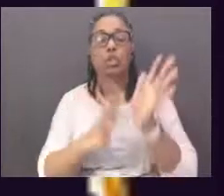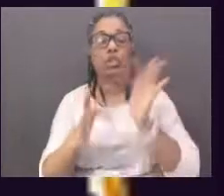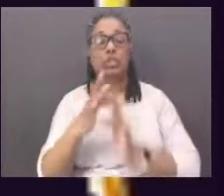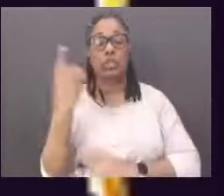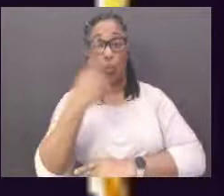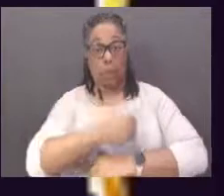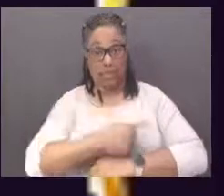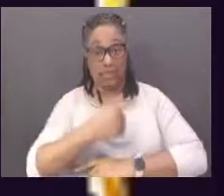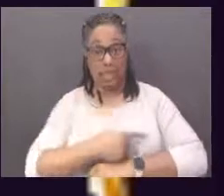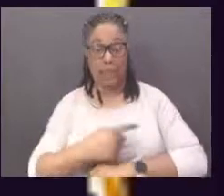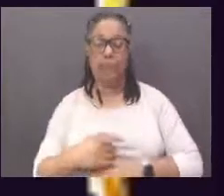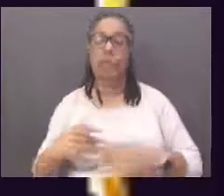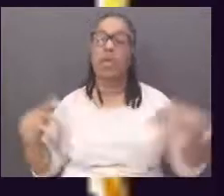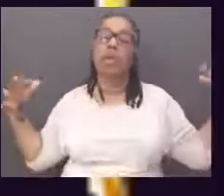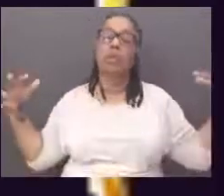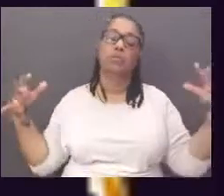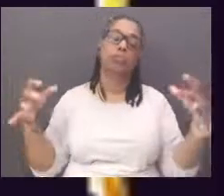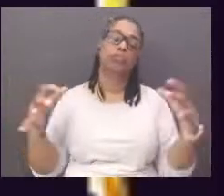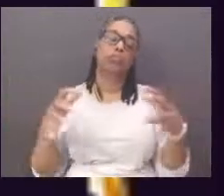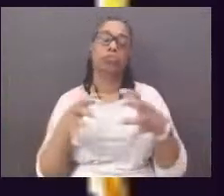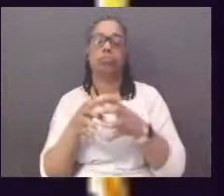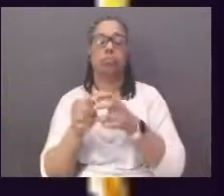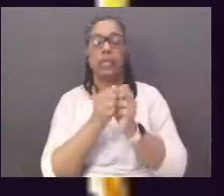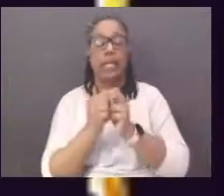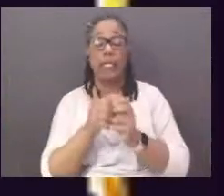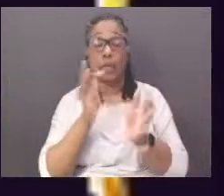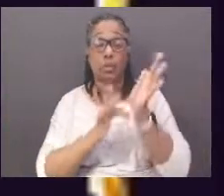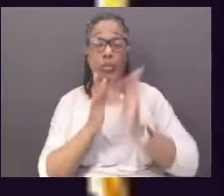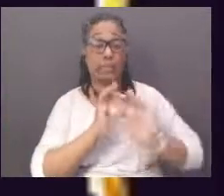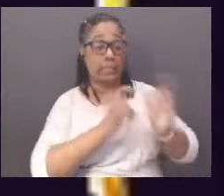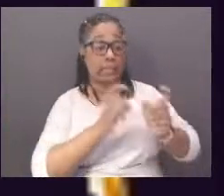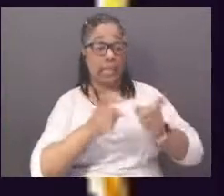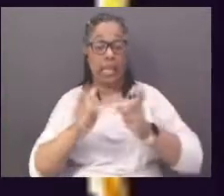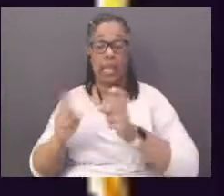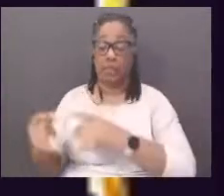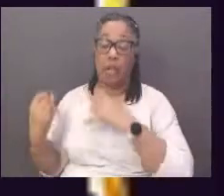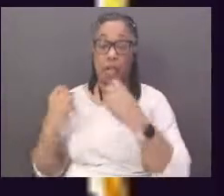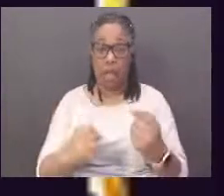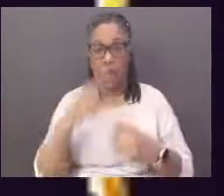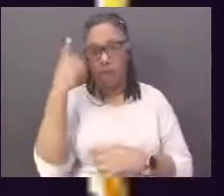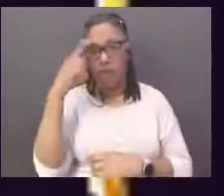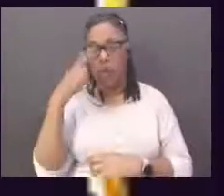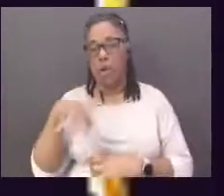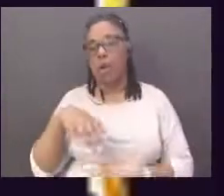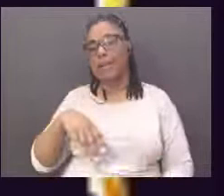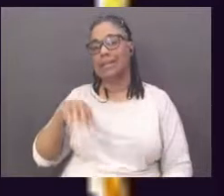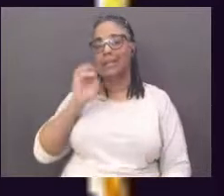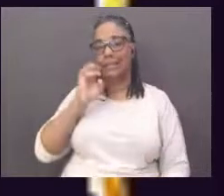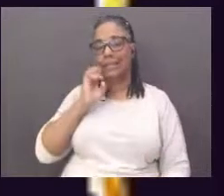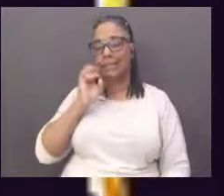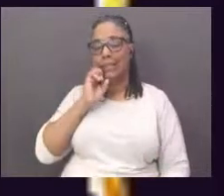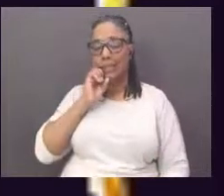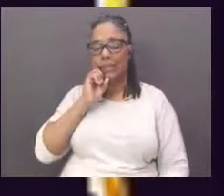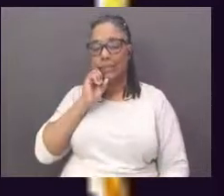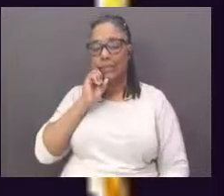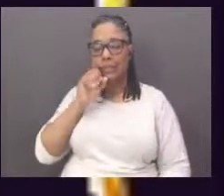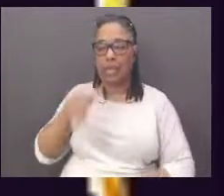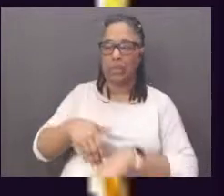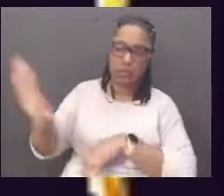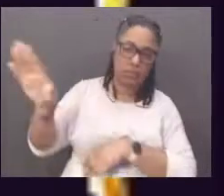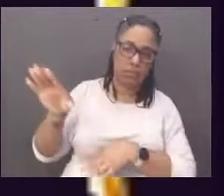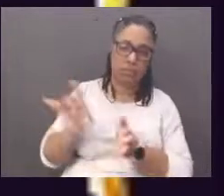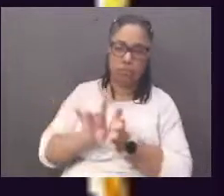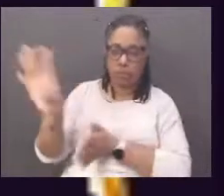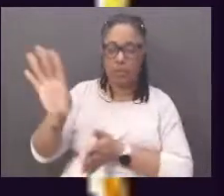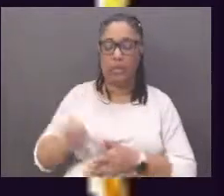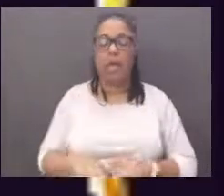and authority to cast out all demons and to heal all diseases. He could not give that which was not